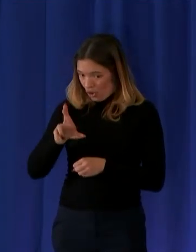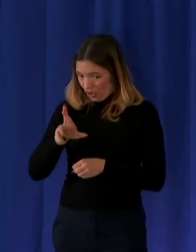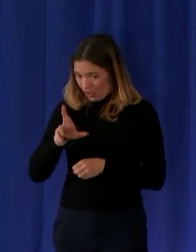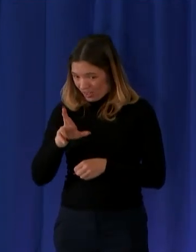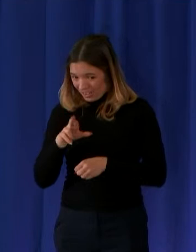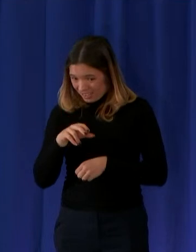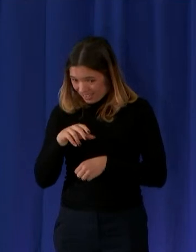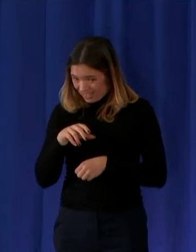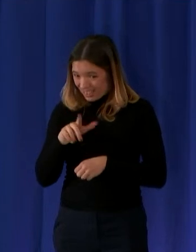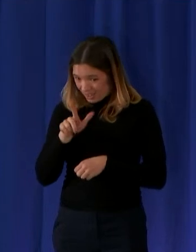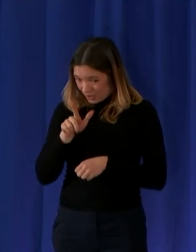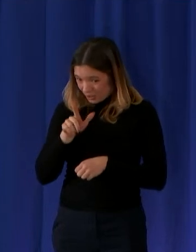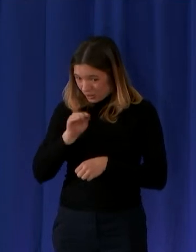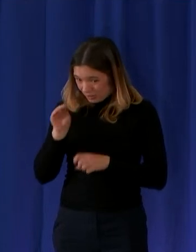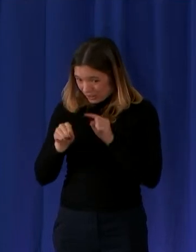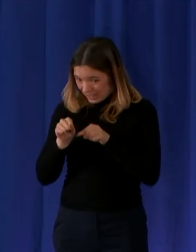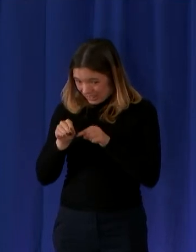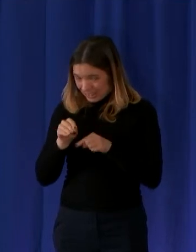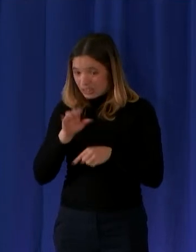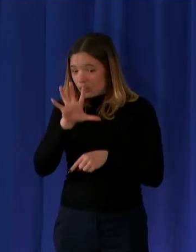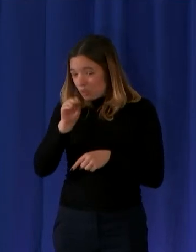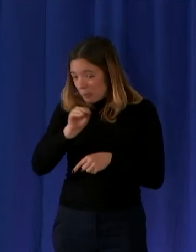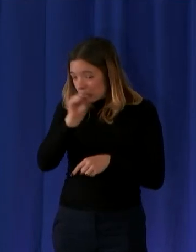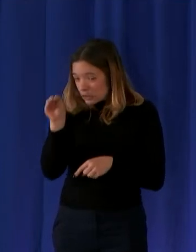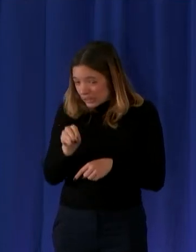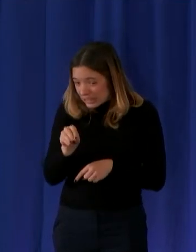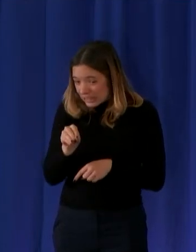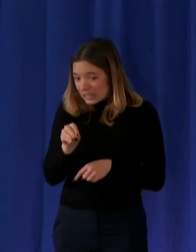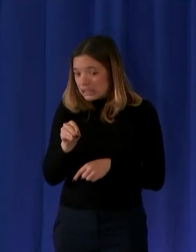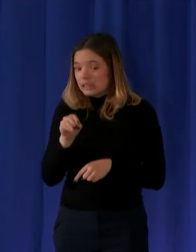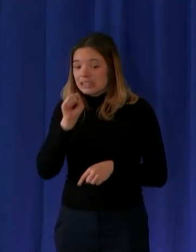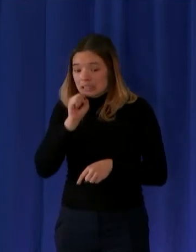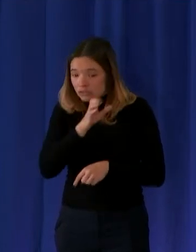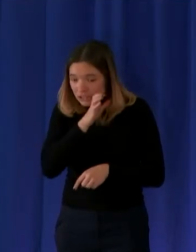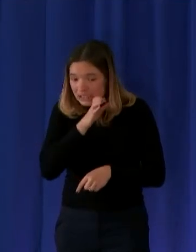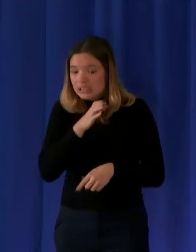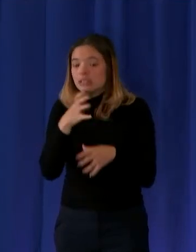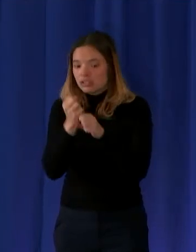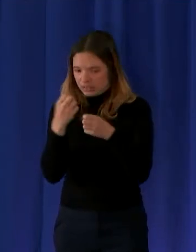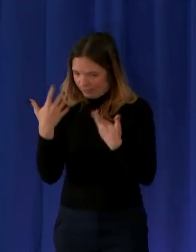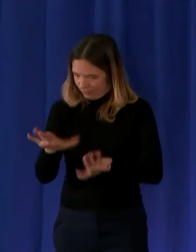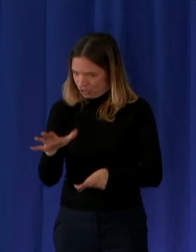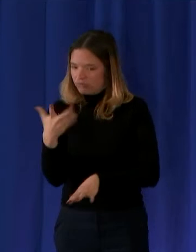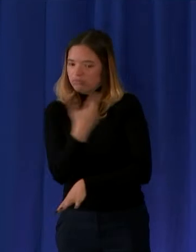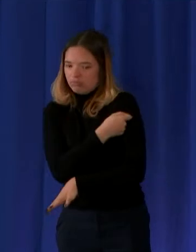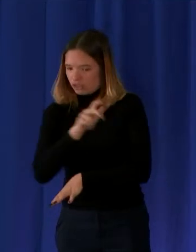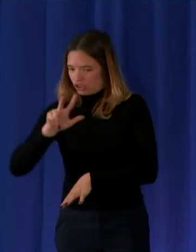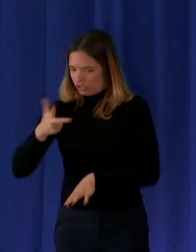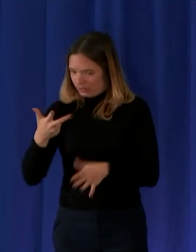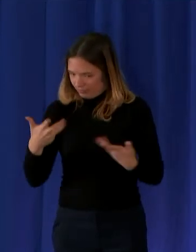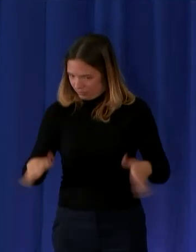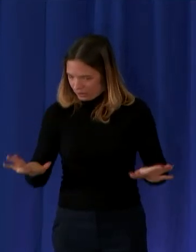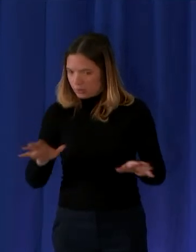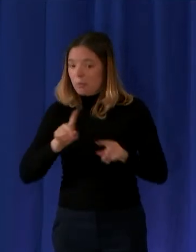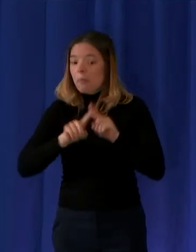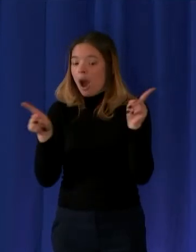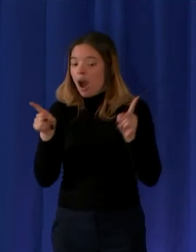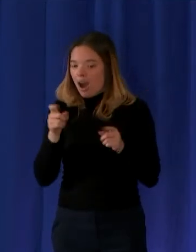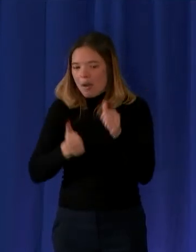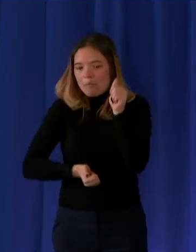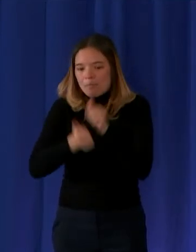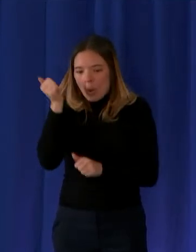boosted. We have around 50% of our seniors over 65 have gotten boosted, but we know that most of